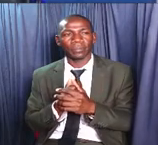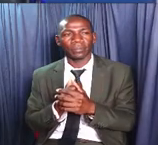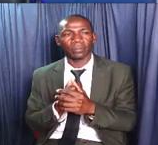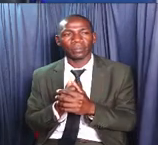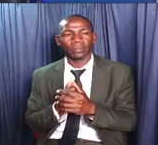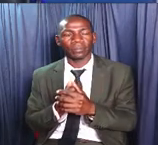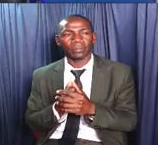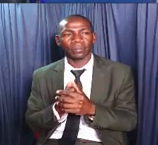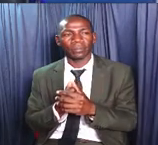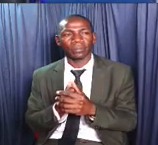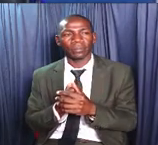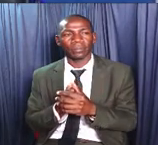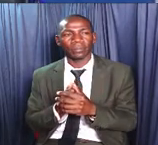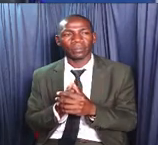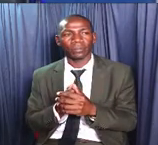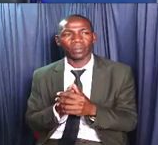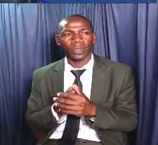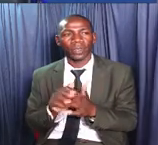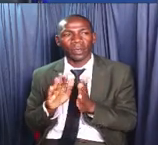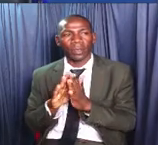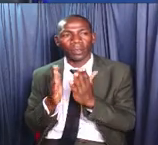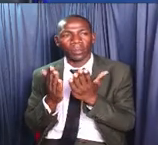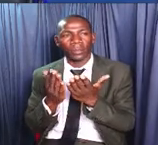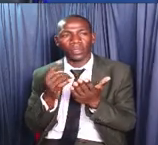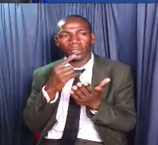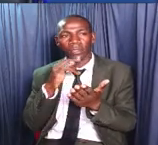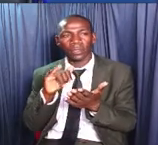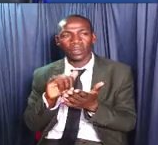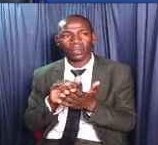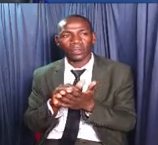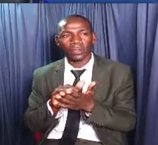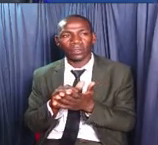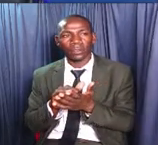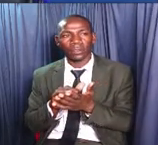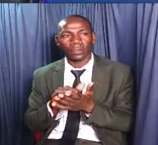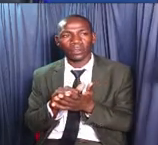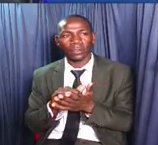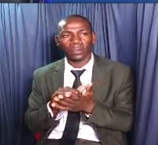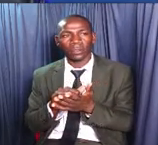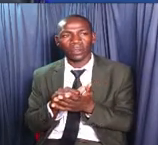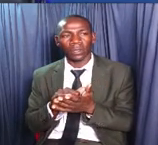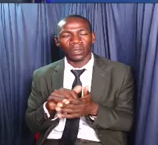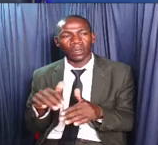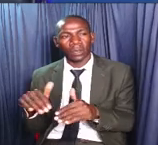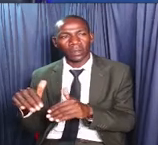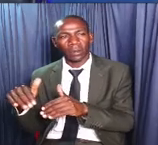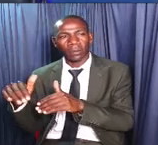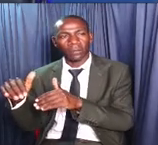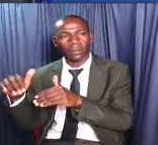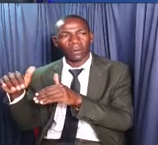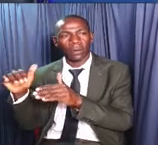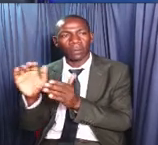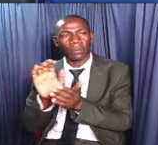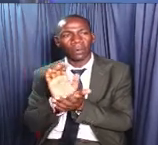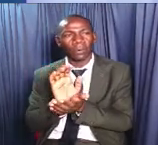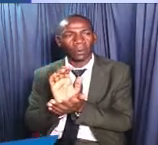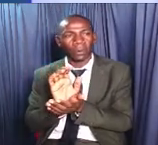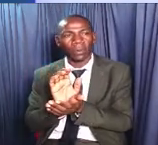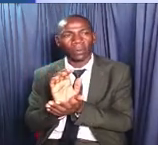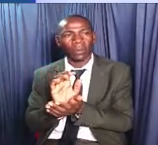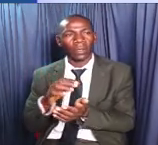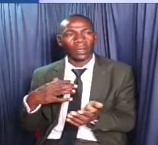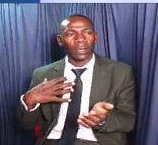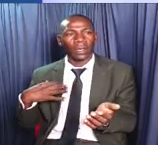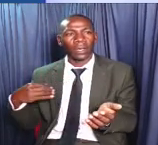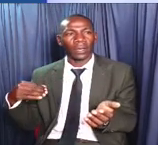Hallelujah. Hallelujah. Kinasema chuo. The Bible says, akafuatana na Paulo. She followed Paul. Na Paulo hakuwa